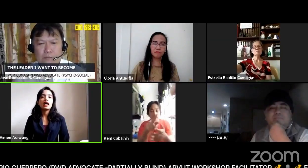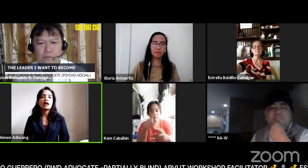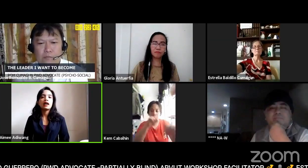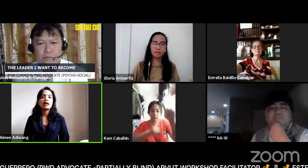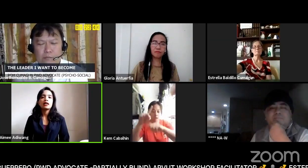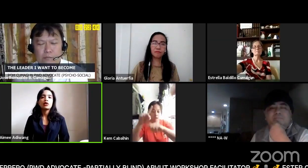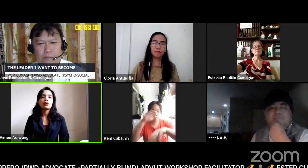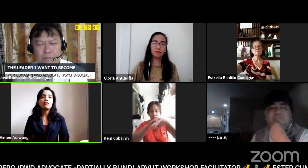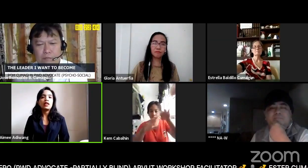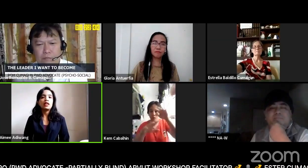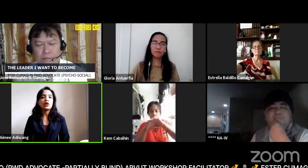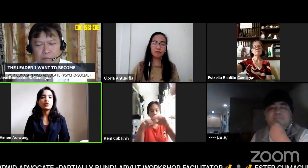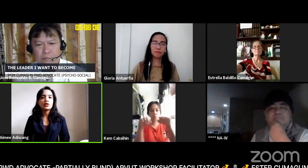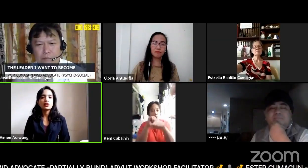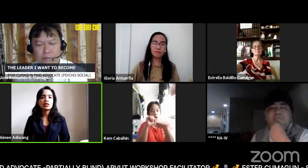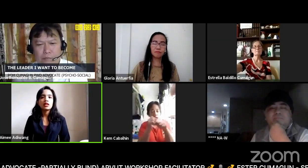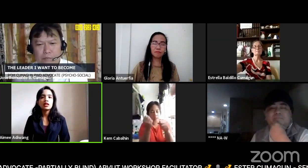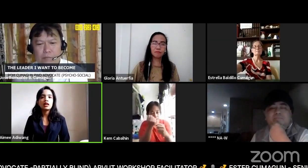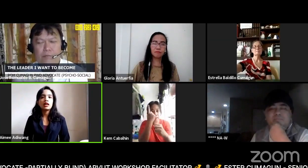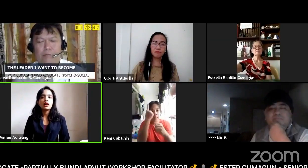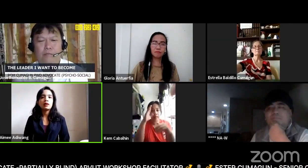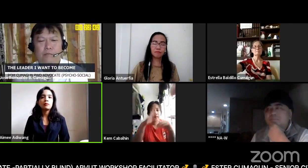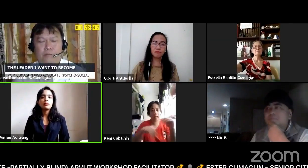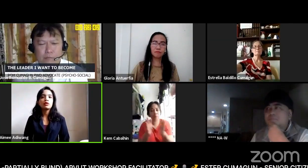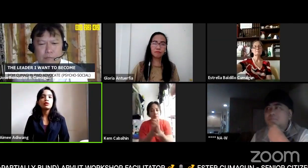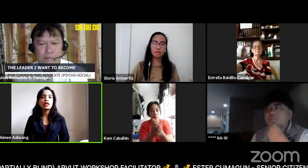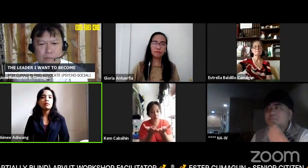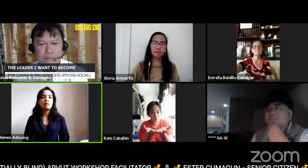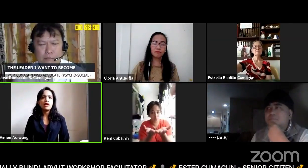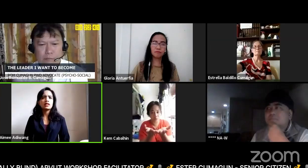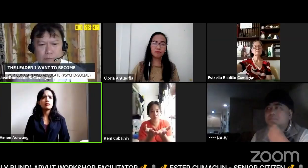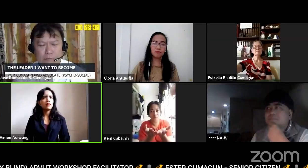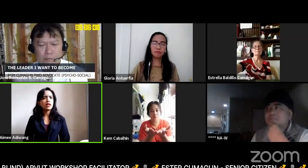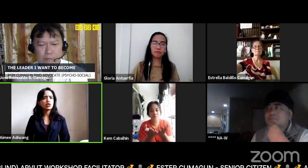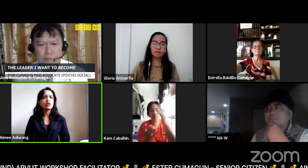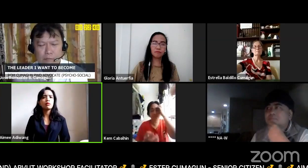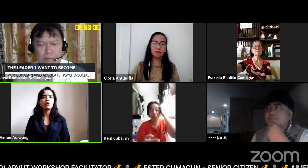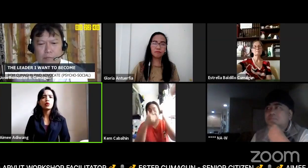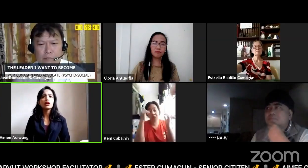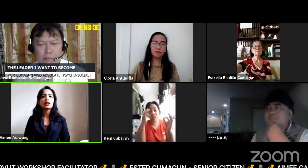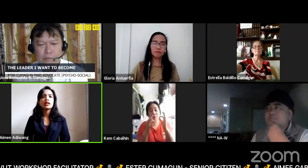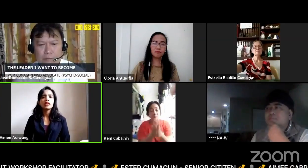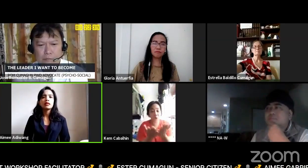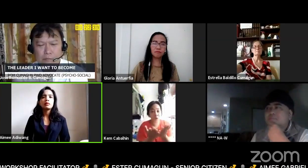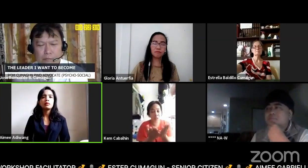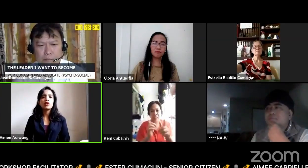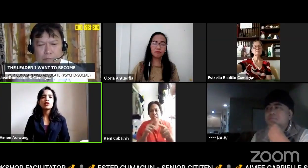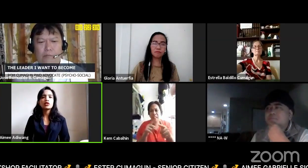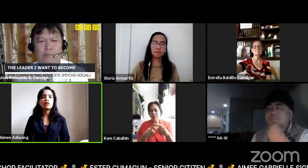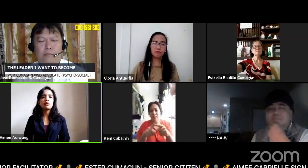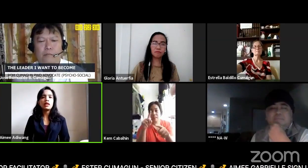see through videos. Do not base much on the book,